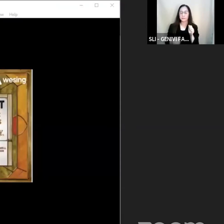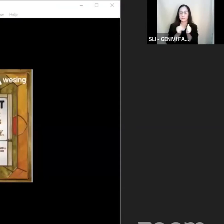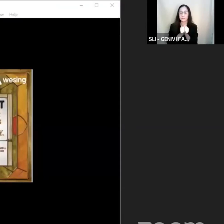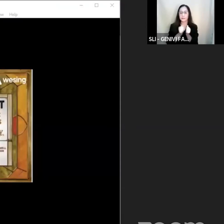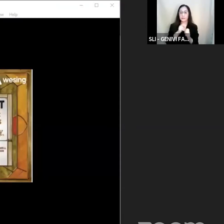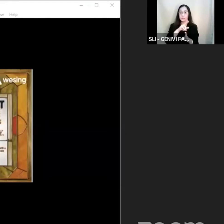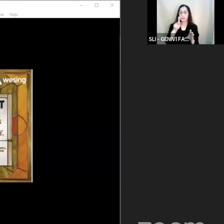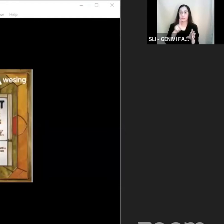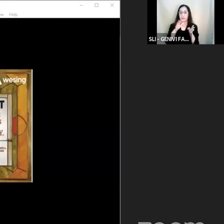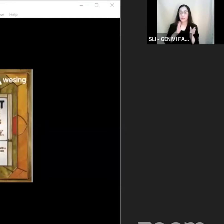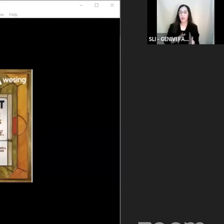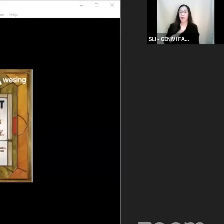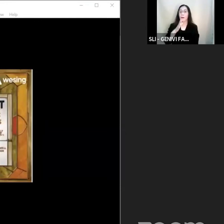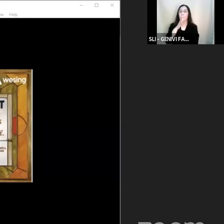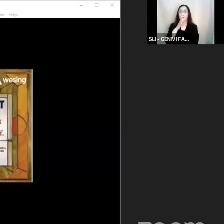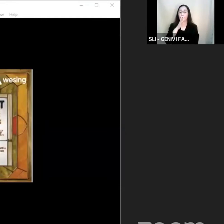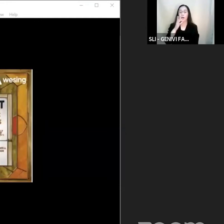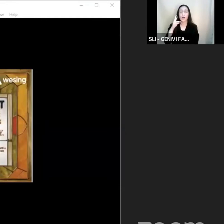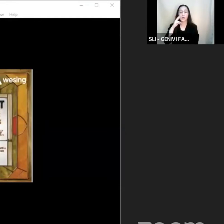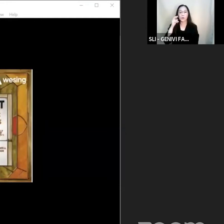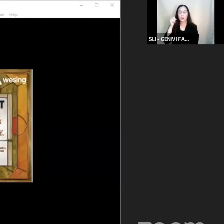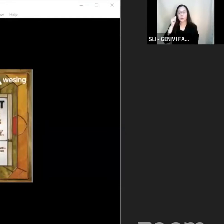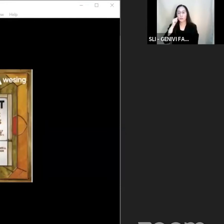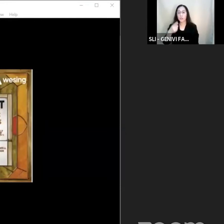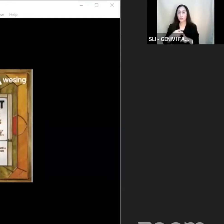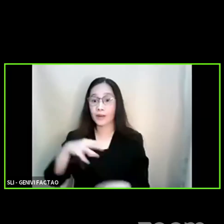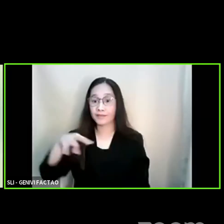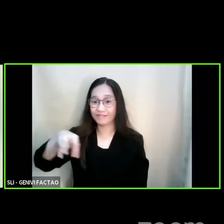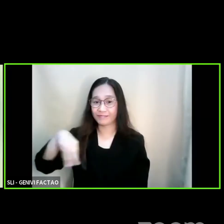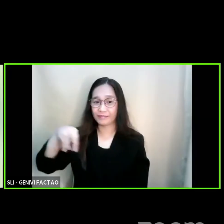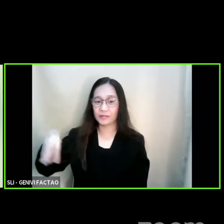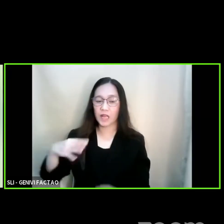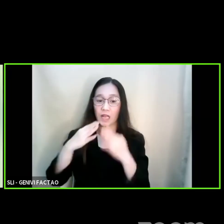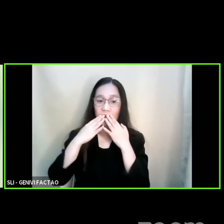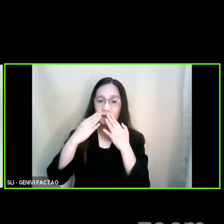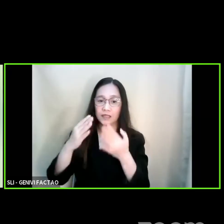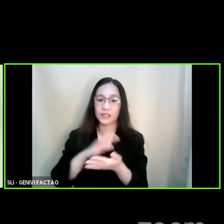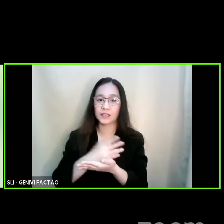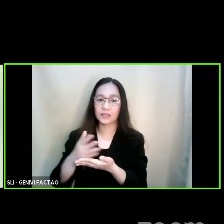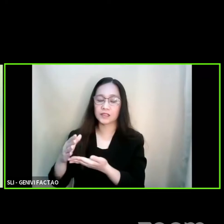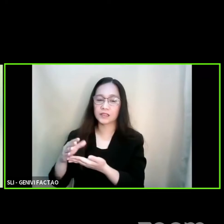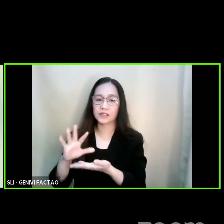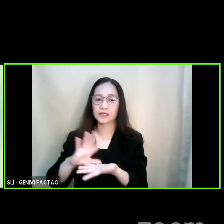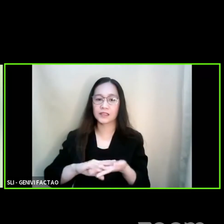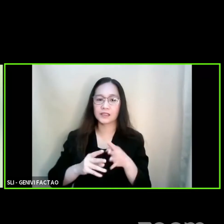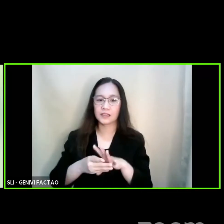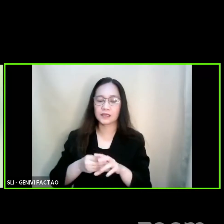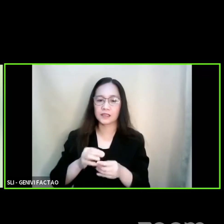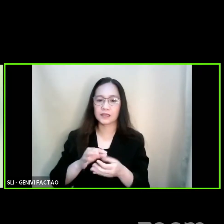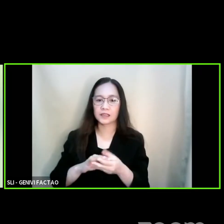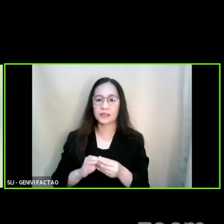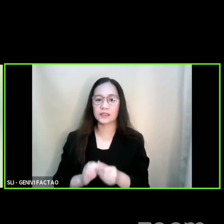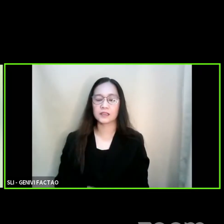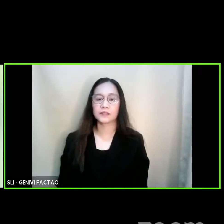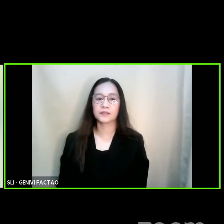participants. Mother of Rose Ann from Pidad, Mandaluyong. Ayan, thank you for sharing the story. So, we